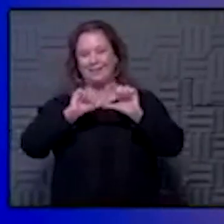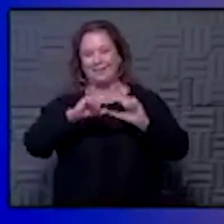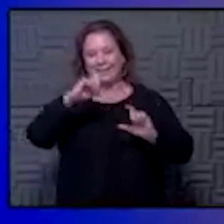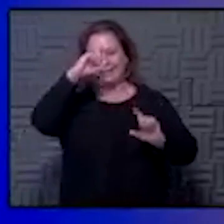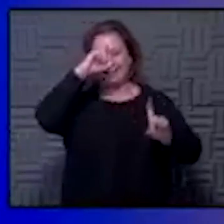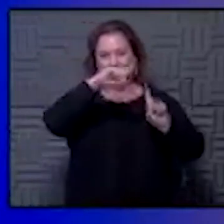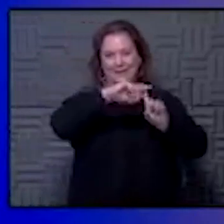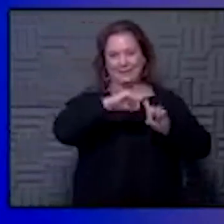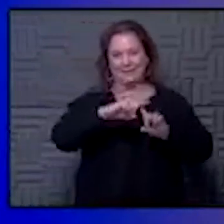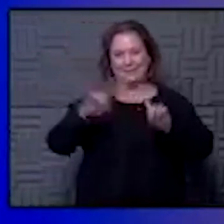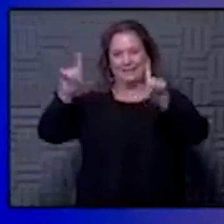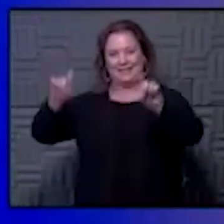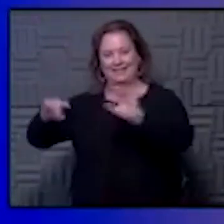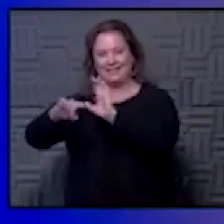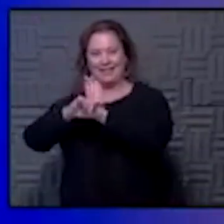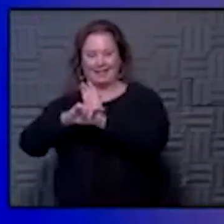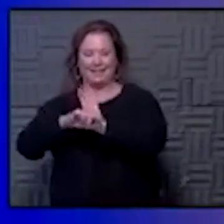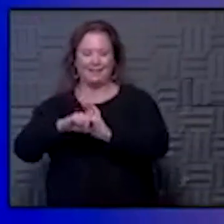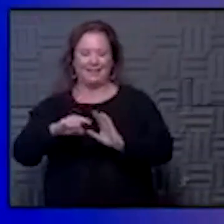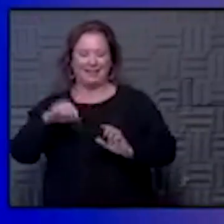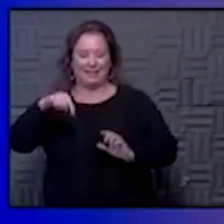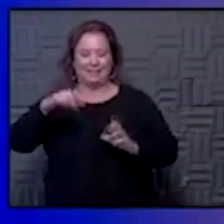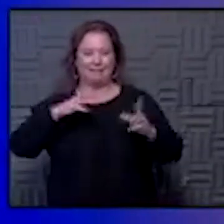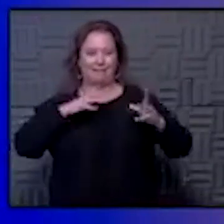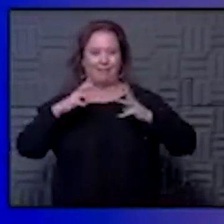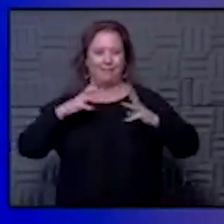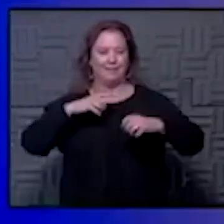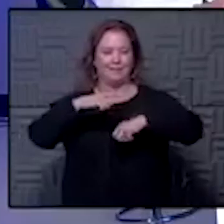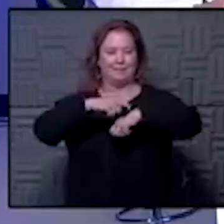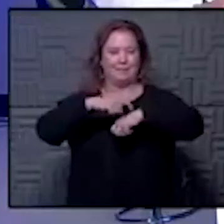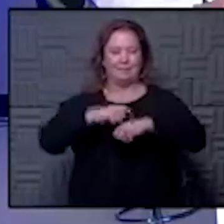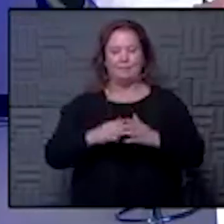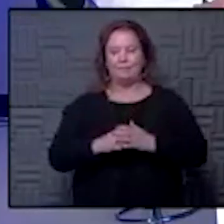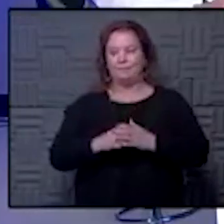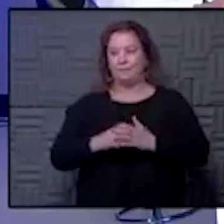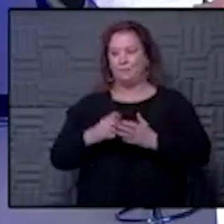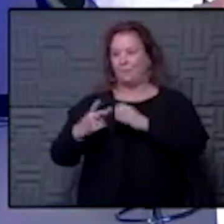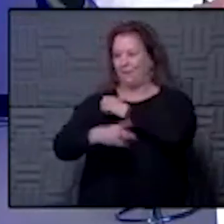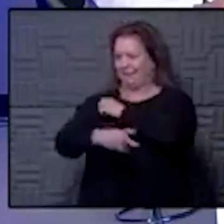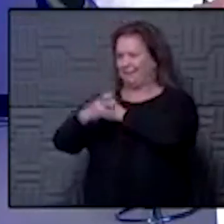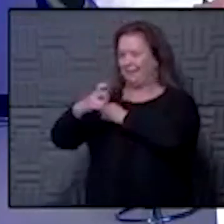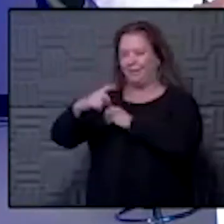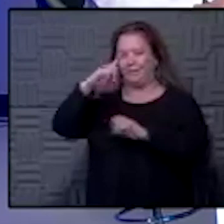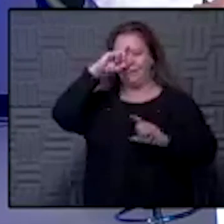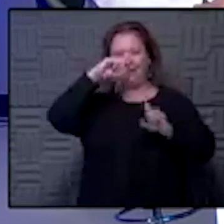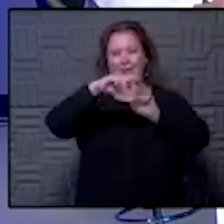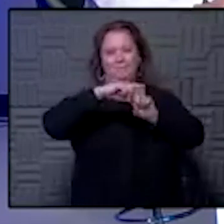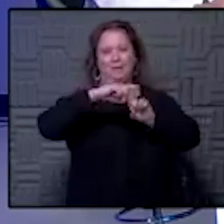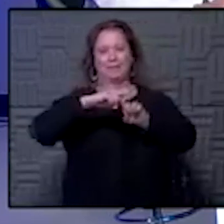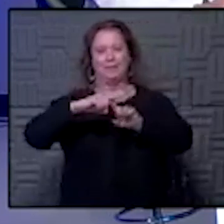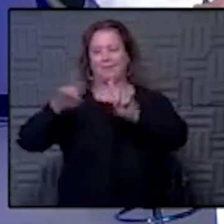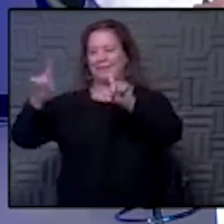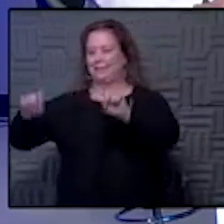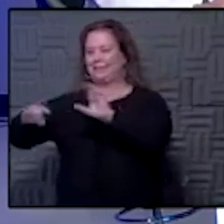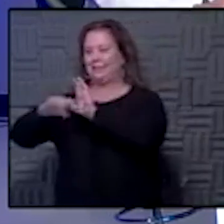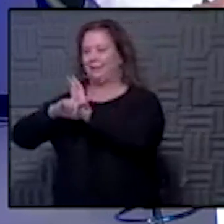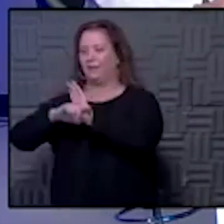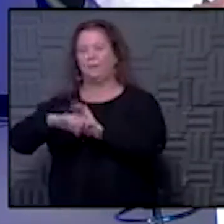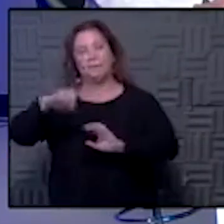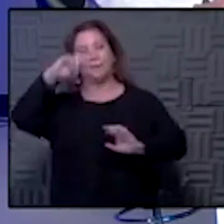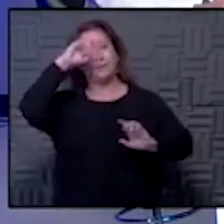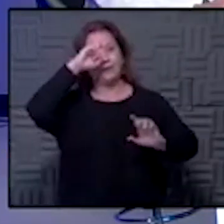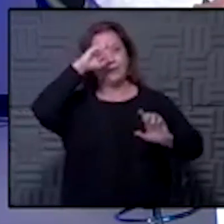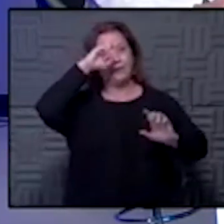there, especially in these coming holiday season. We're going to steal that. Think positive, test negative. I Maybe like it. Think and